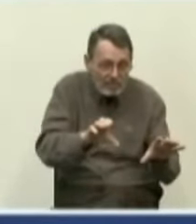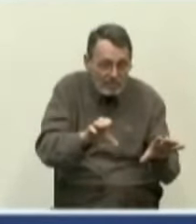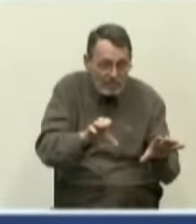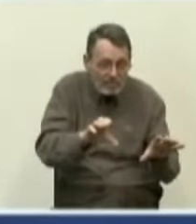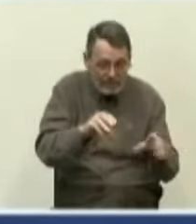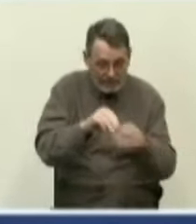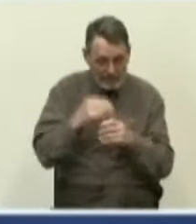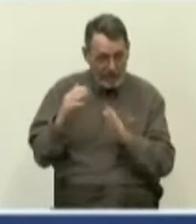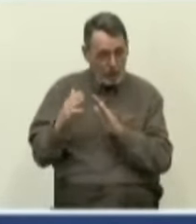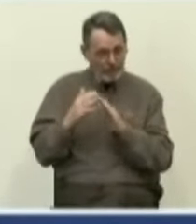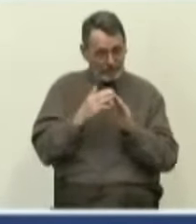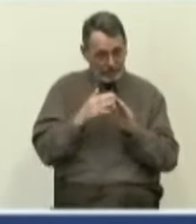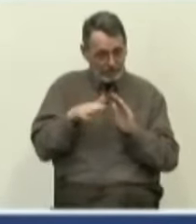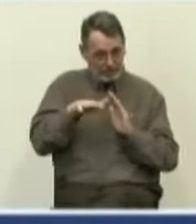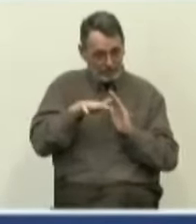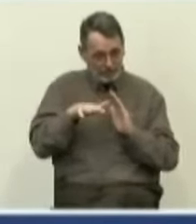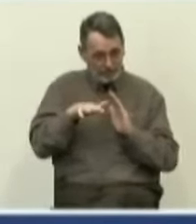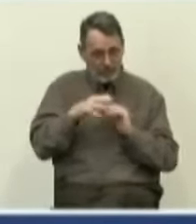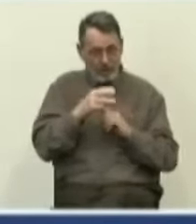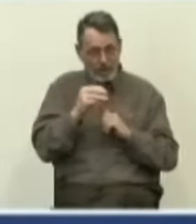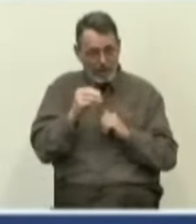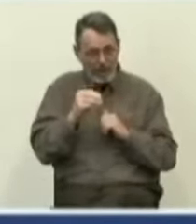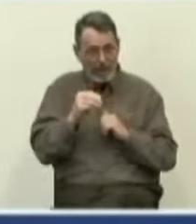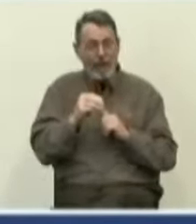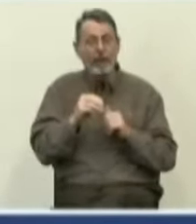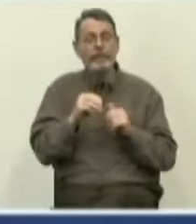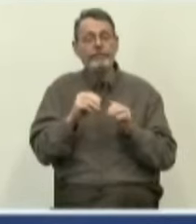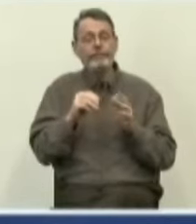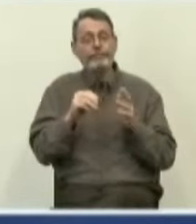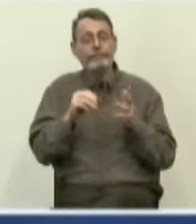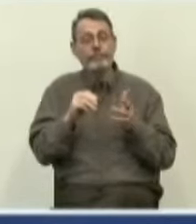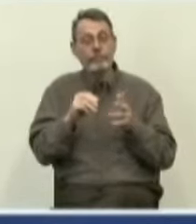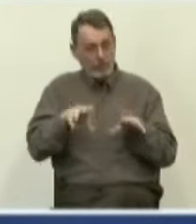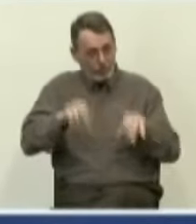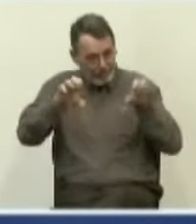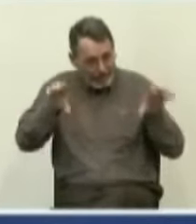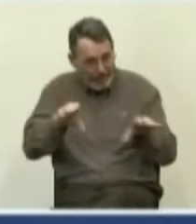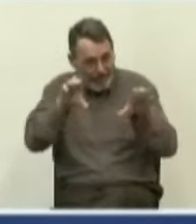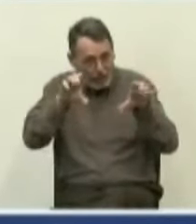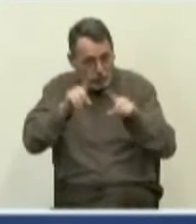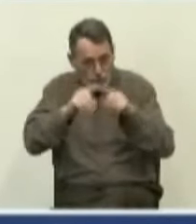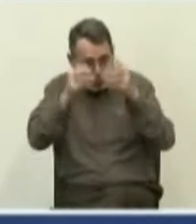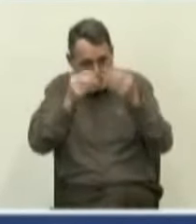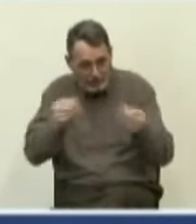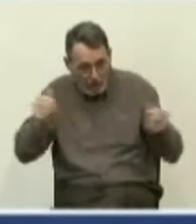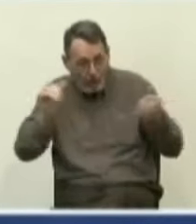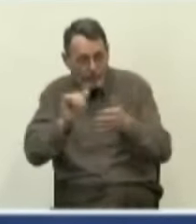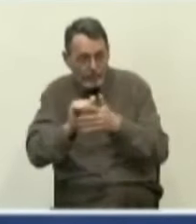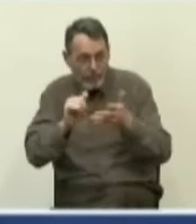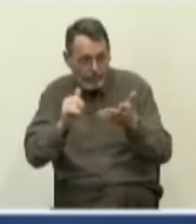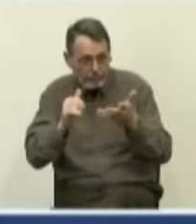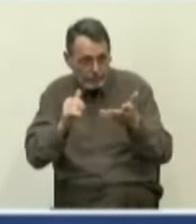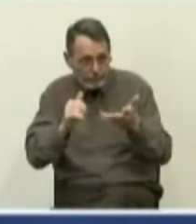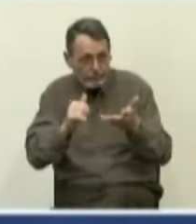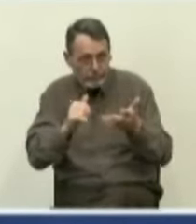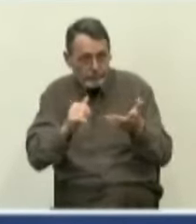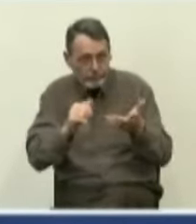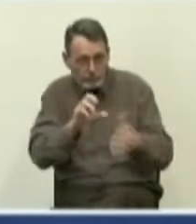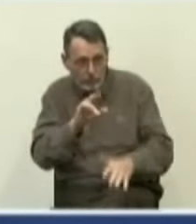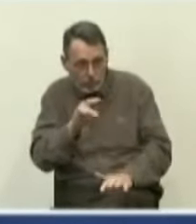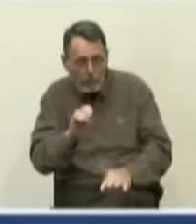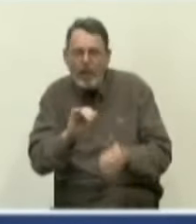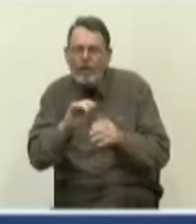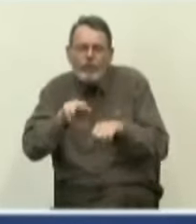city and action is being taken to resolve that. But of course, it was an